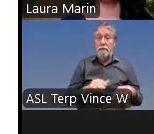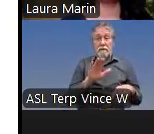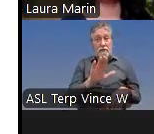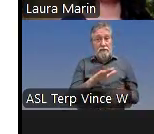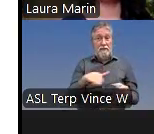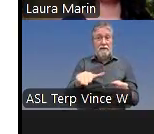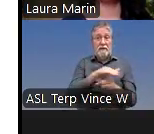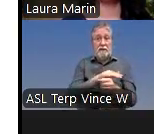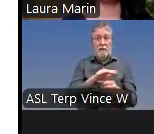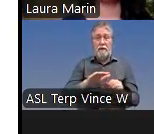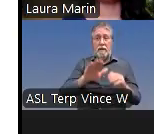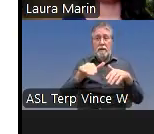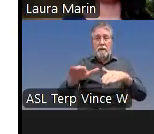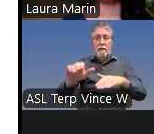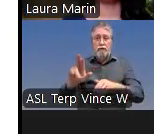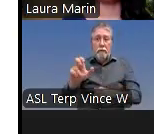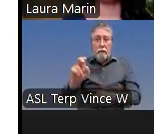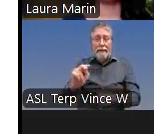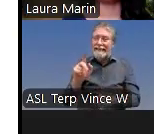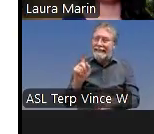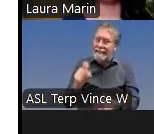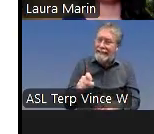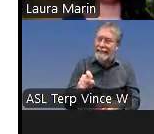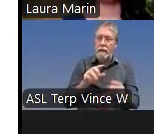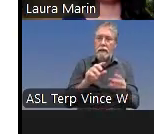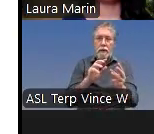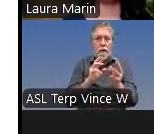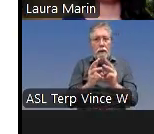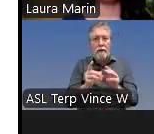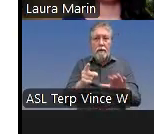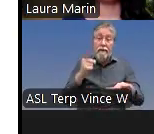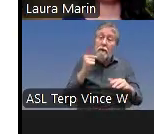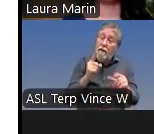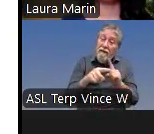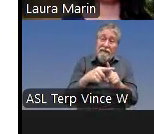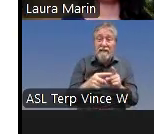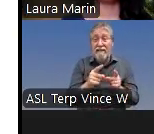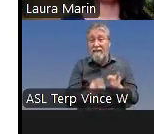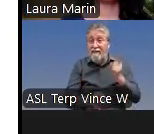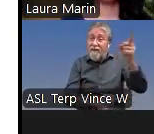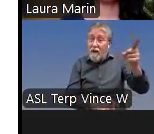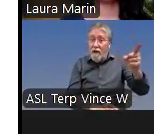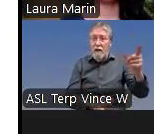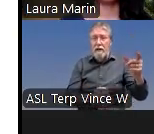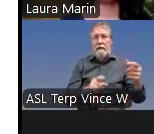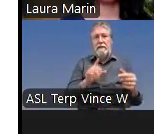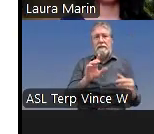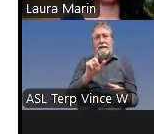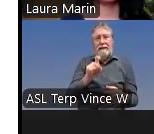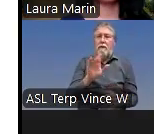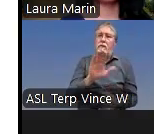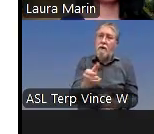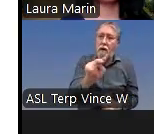certainly, because of the remoteness and the weather and the impact with that extreme weather